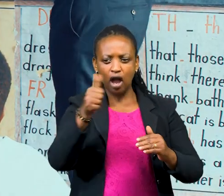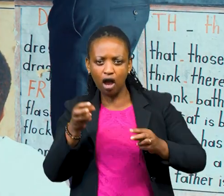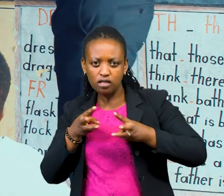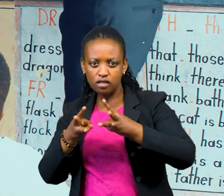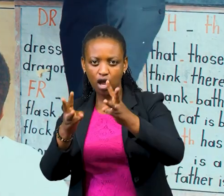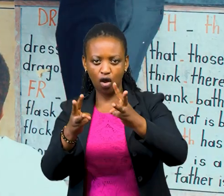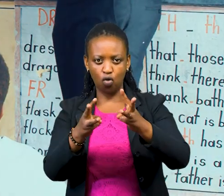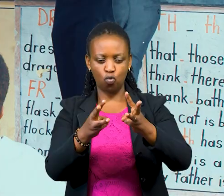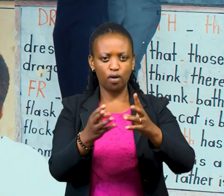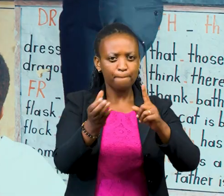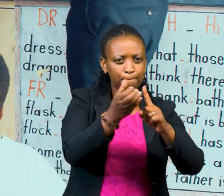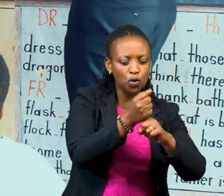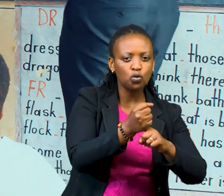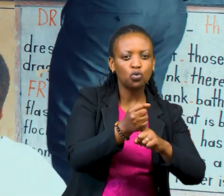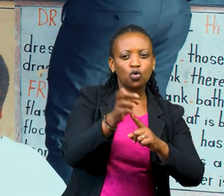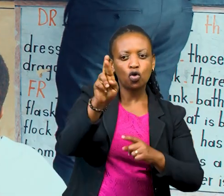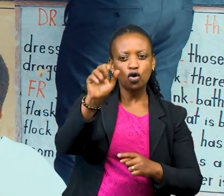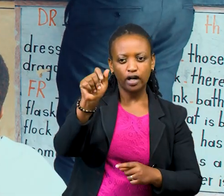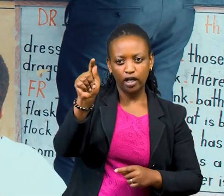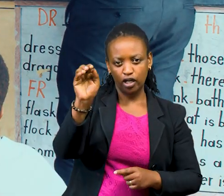another way of presenting a ratio.